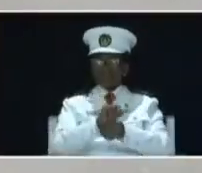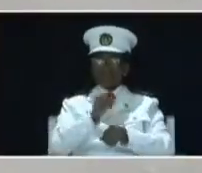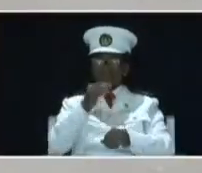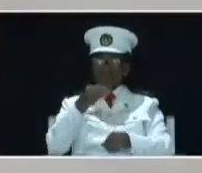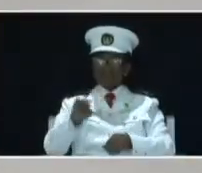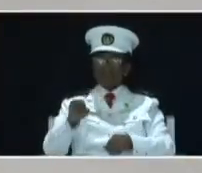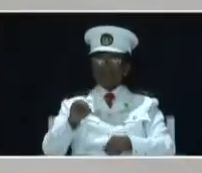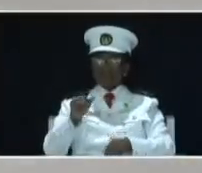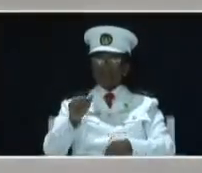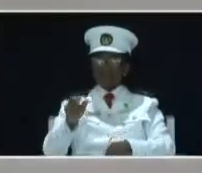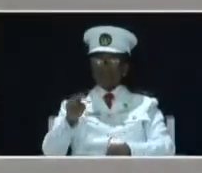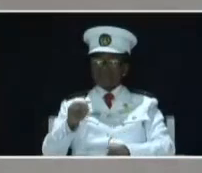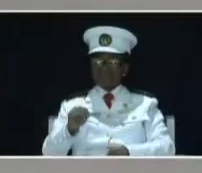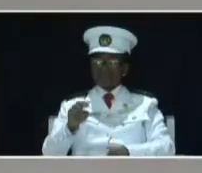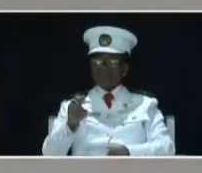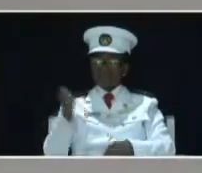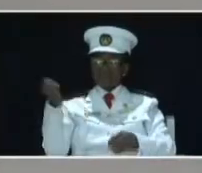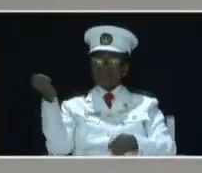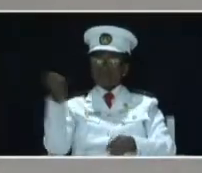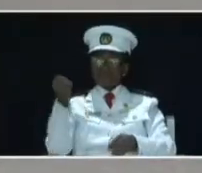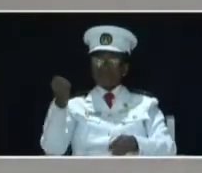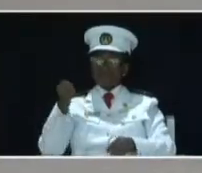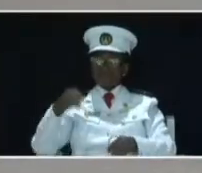We thank God for his life.